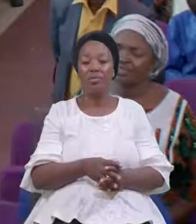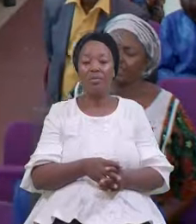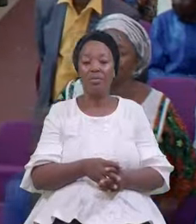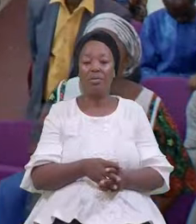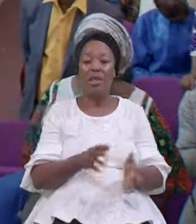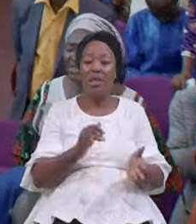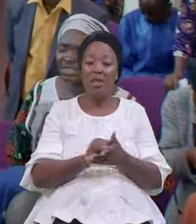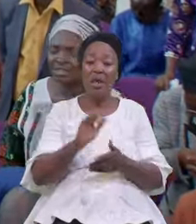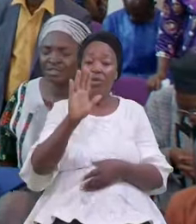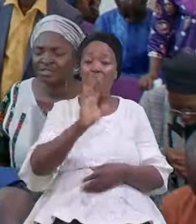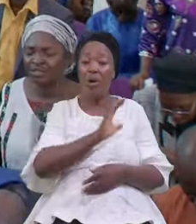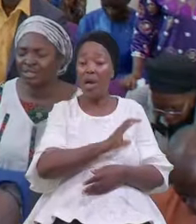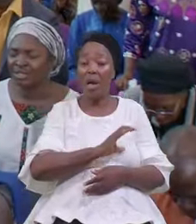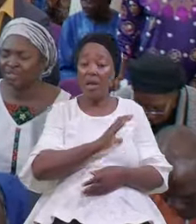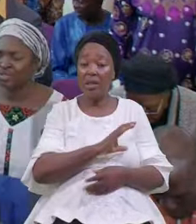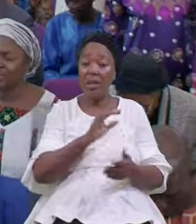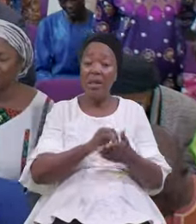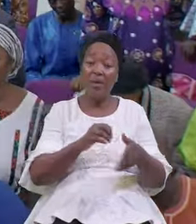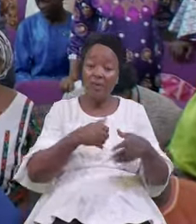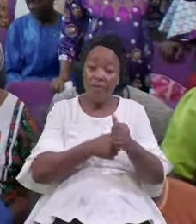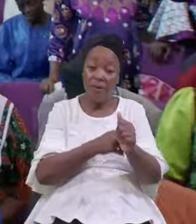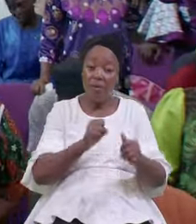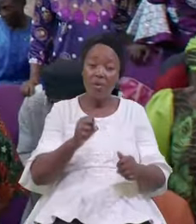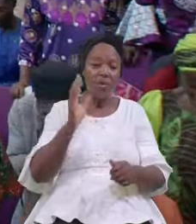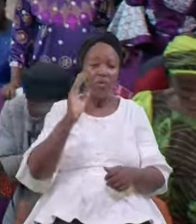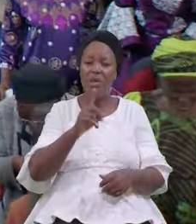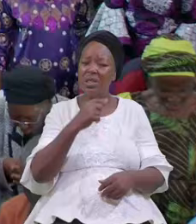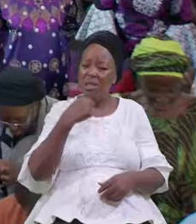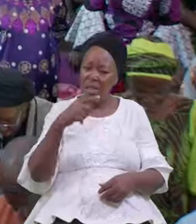that your character that follows will tell.